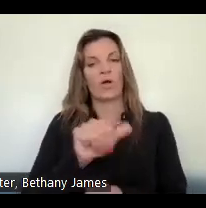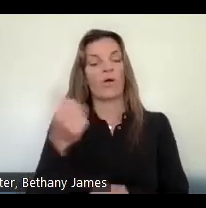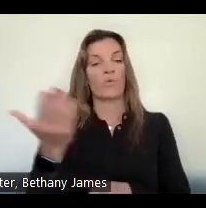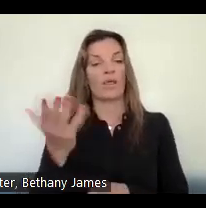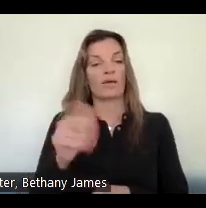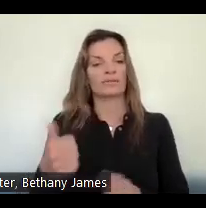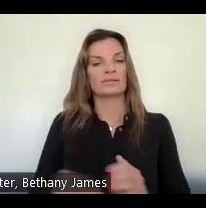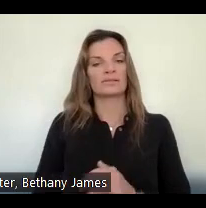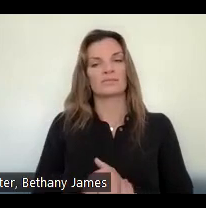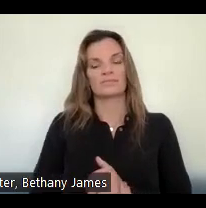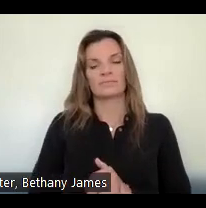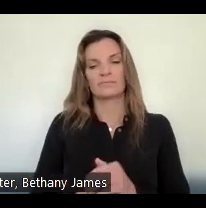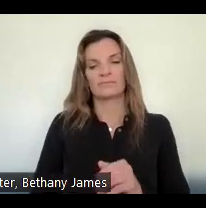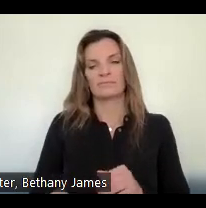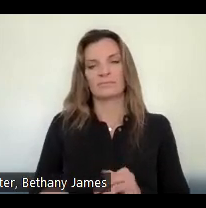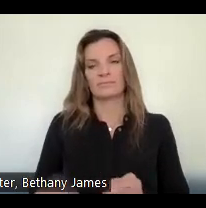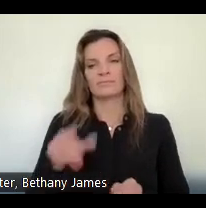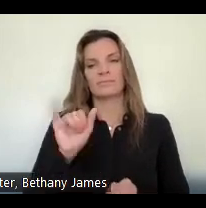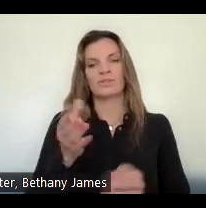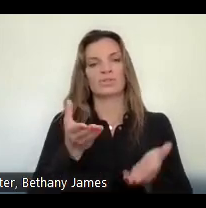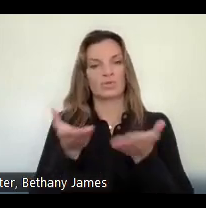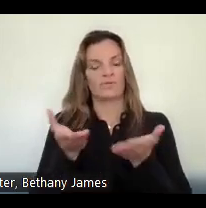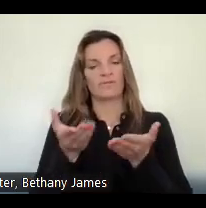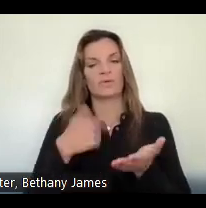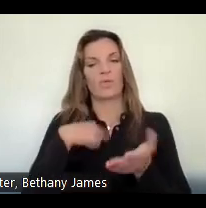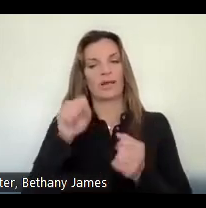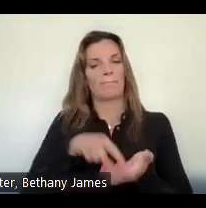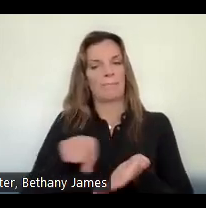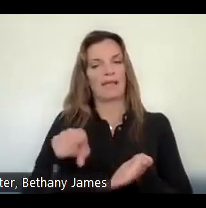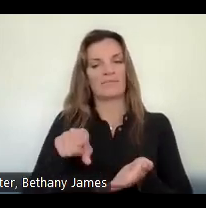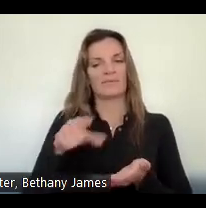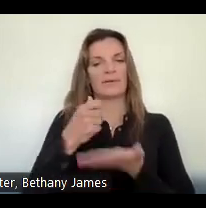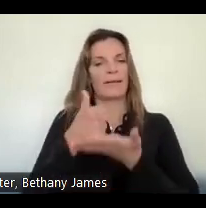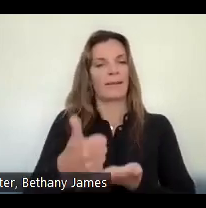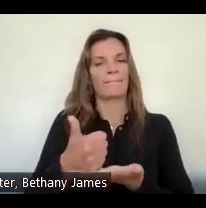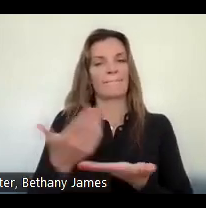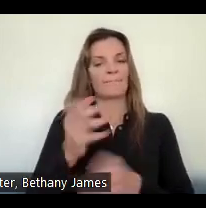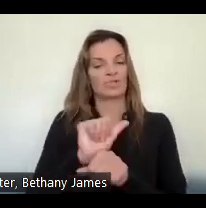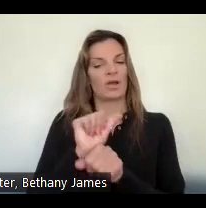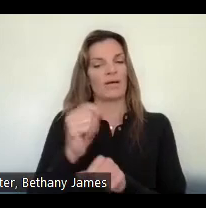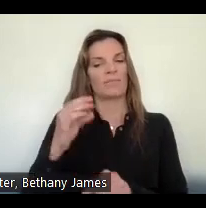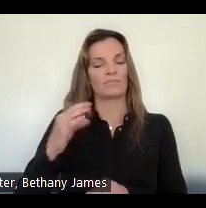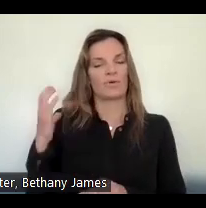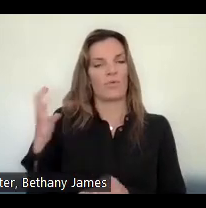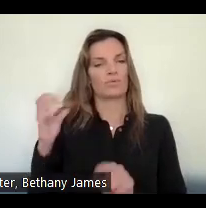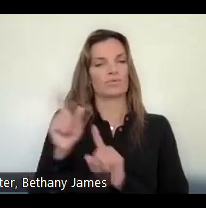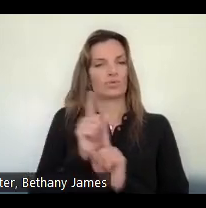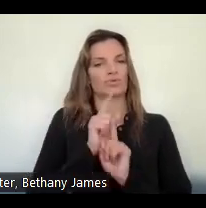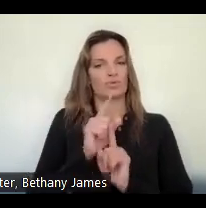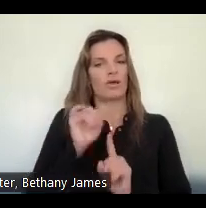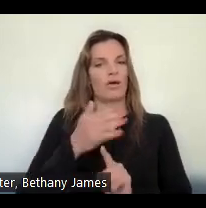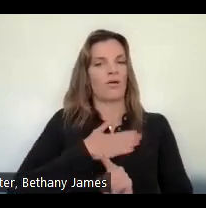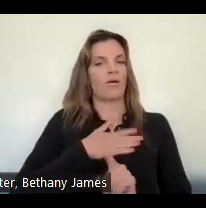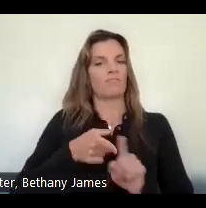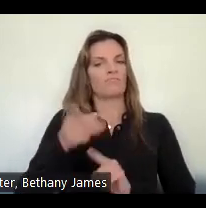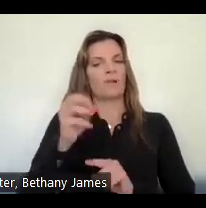is coming down to a service that we could pay for and help assist with is a job coach that I mentioned a lot throughout this